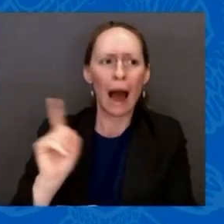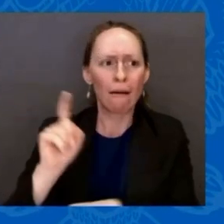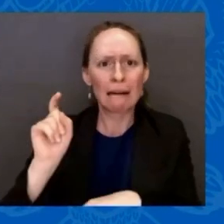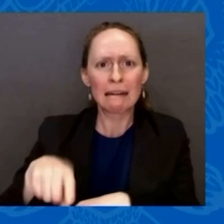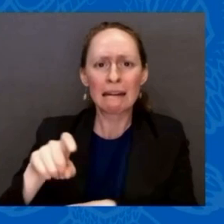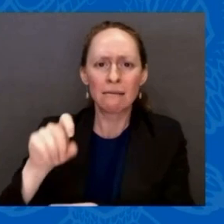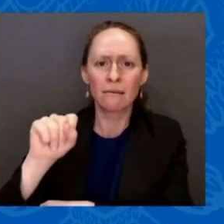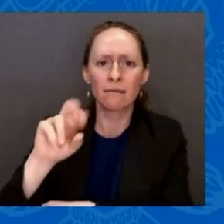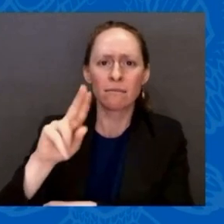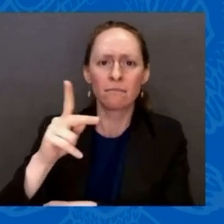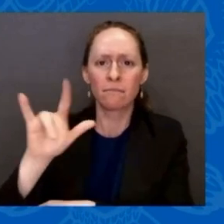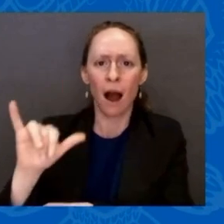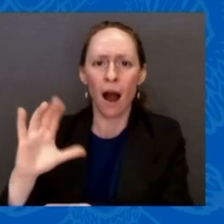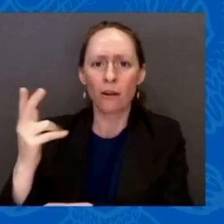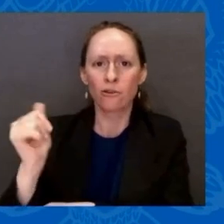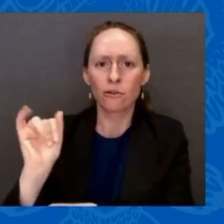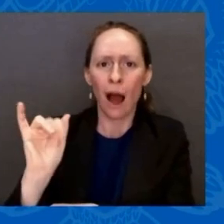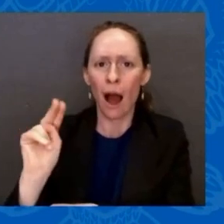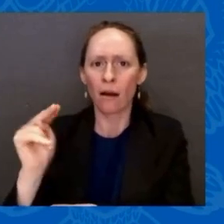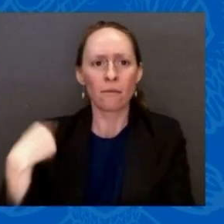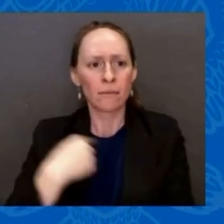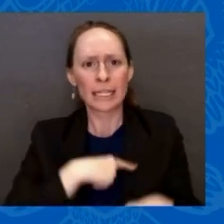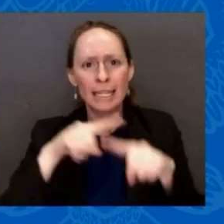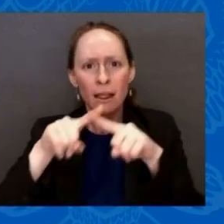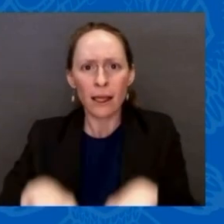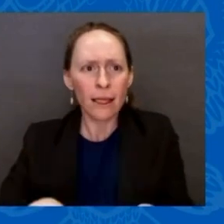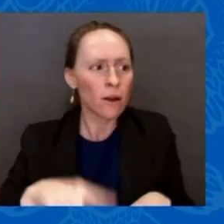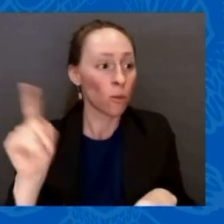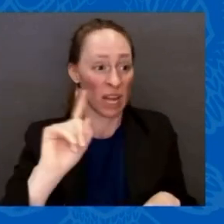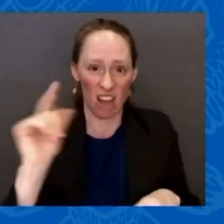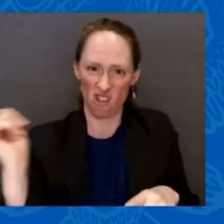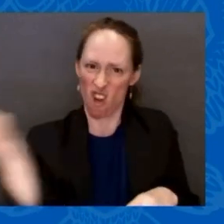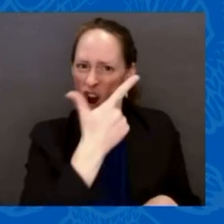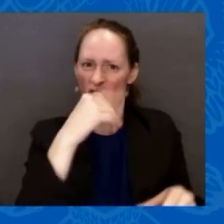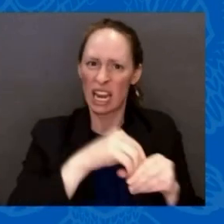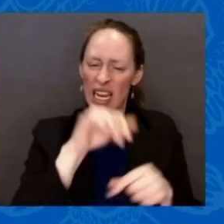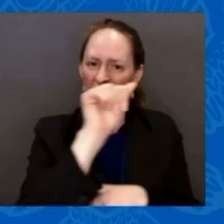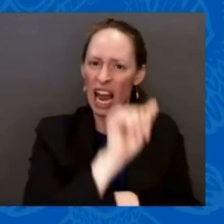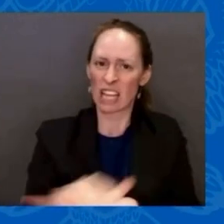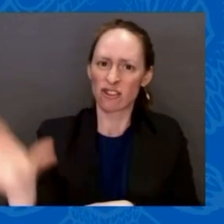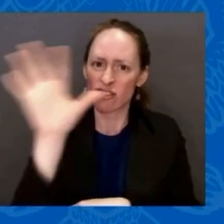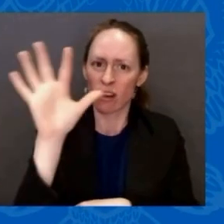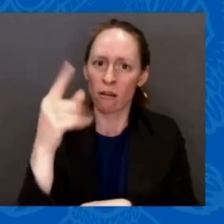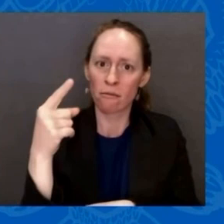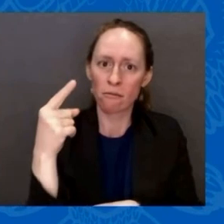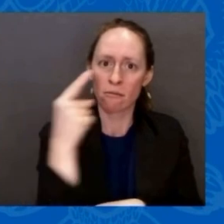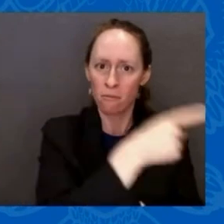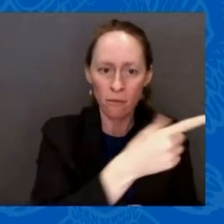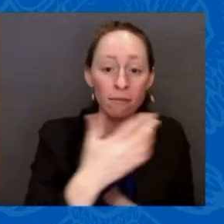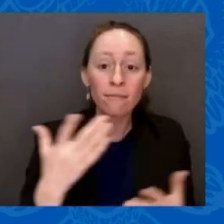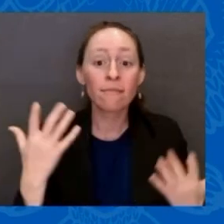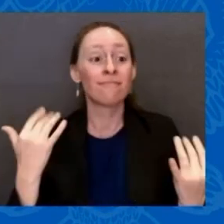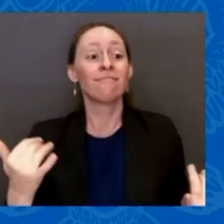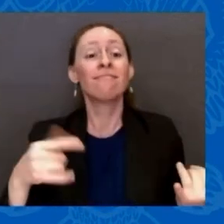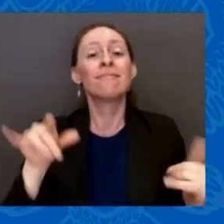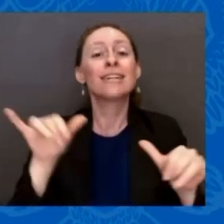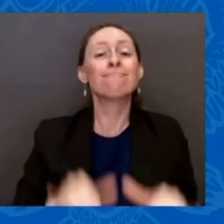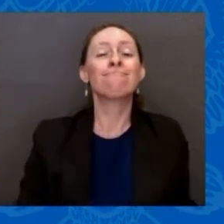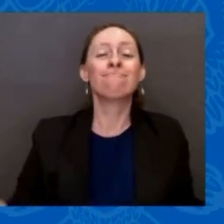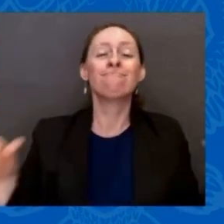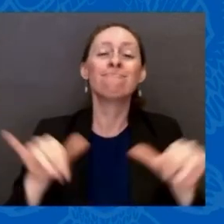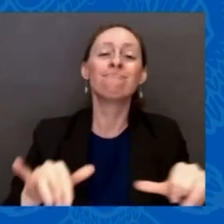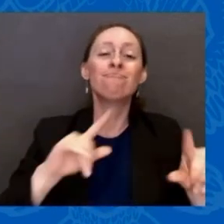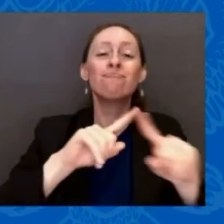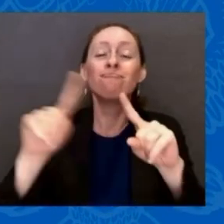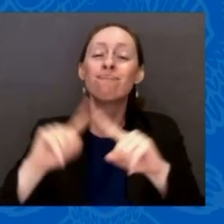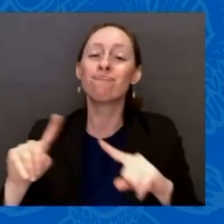entire towns and communities, from where I live all the way out here and through the Midwest, were shut down, hollowed out. I